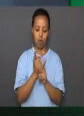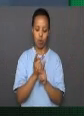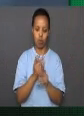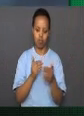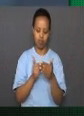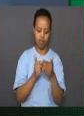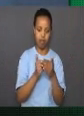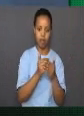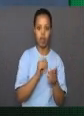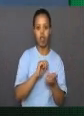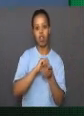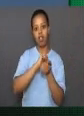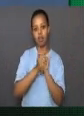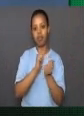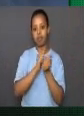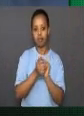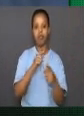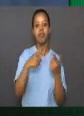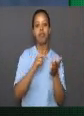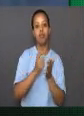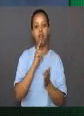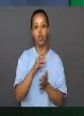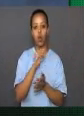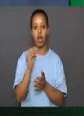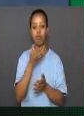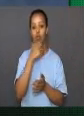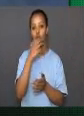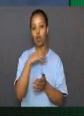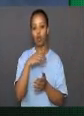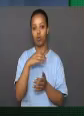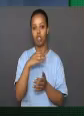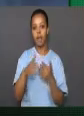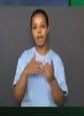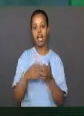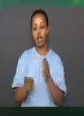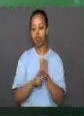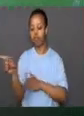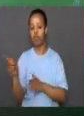on the outside of the huddle will lose heat quickly.